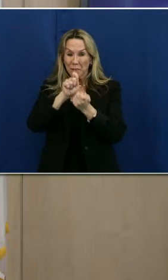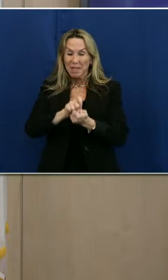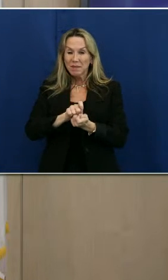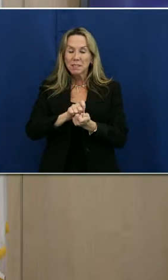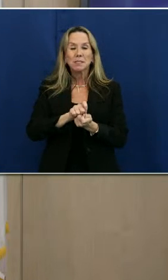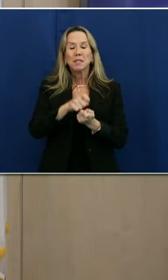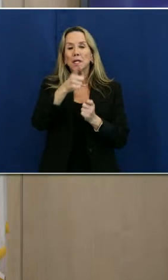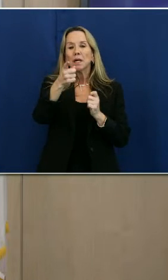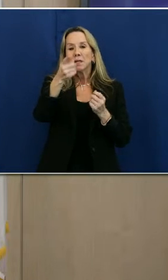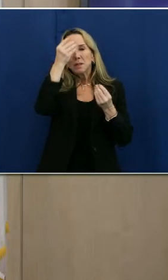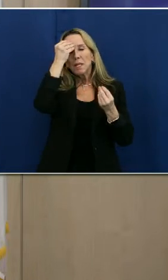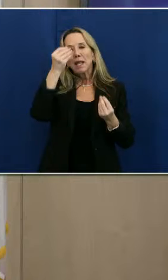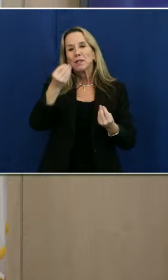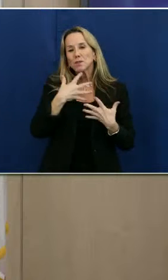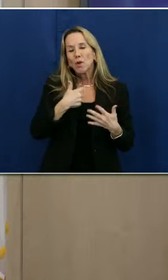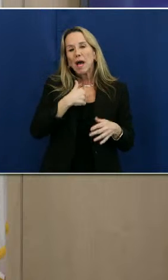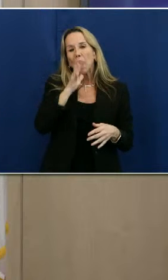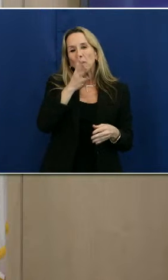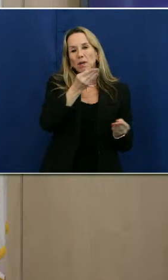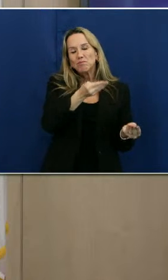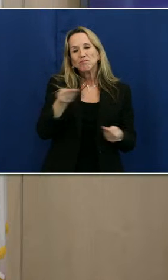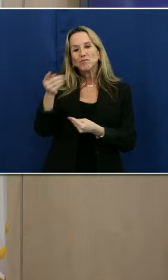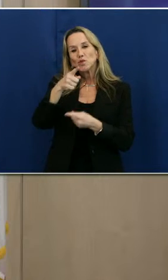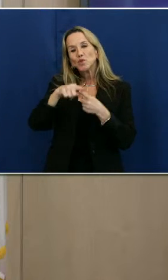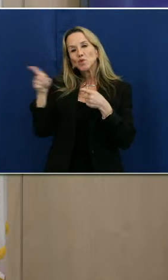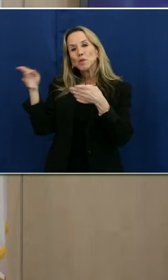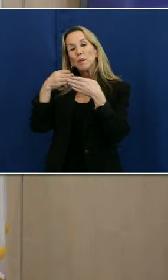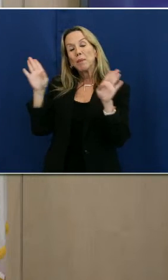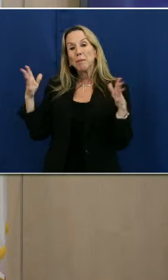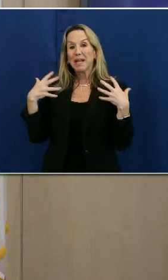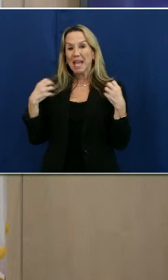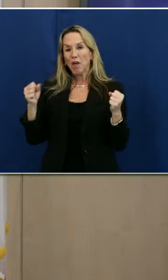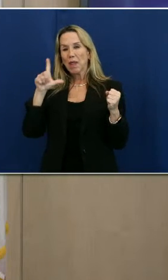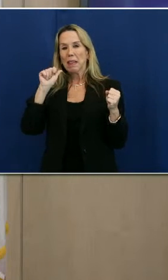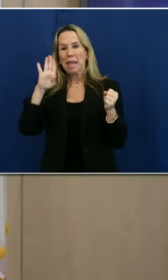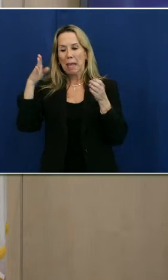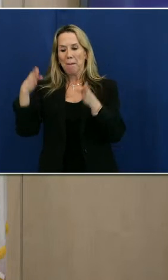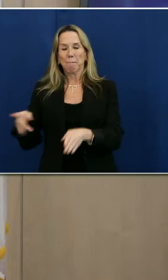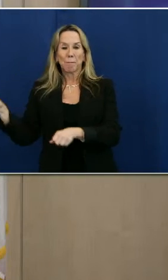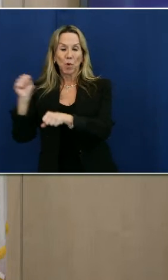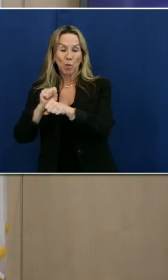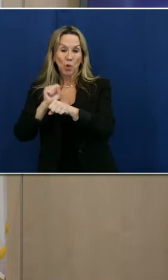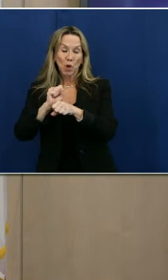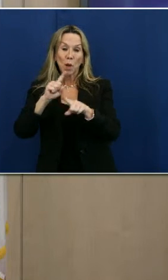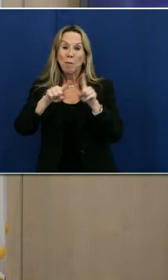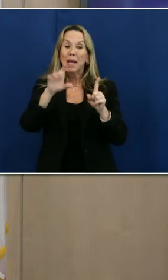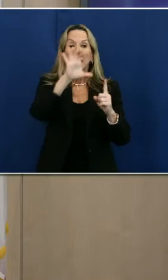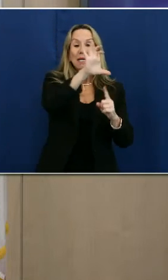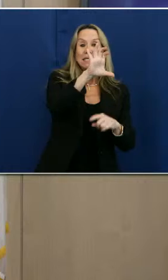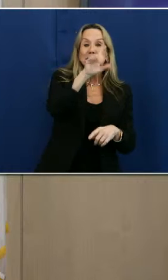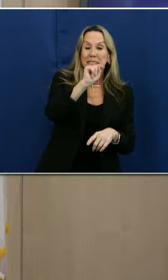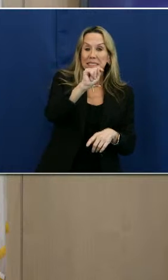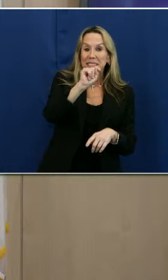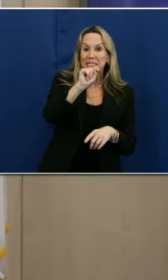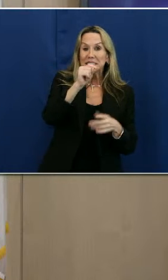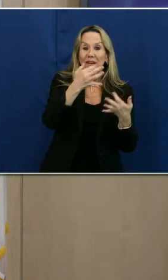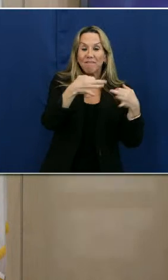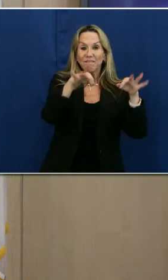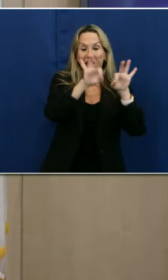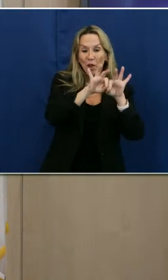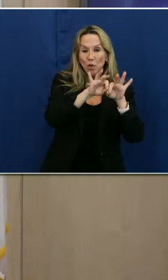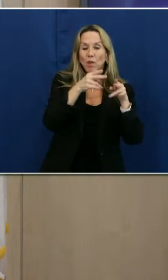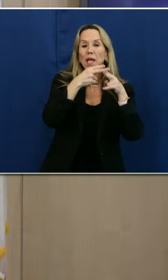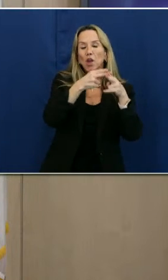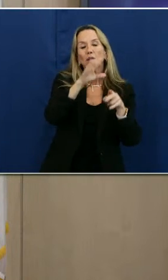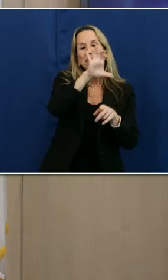with our public health lab laboratorians. But a CT value is a cycle threshold,